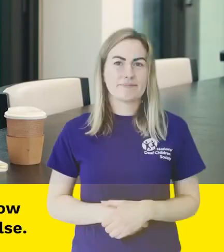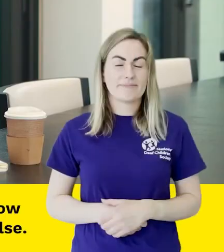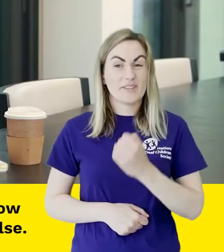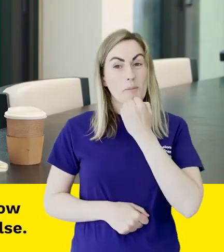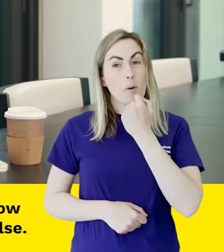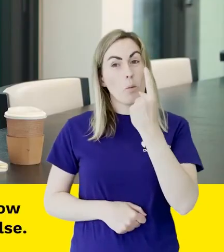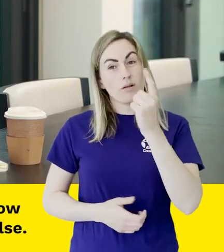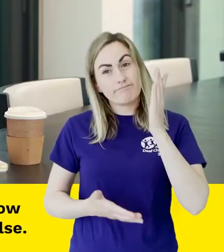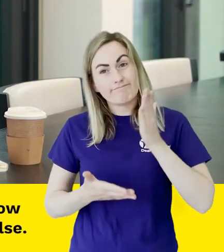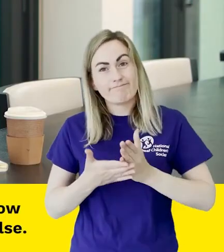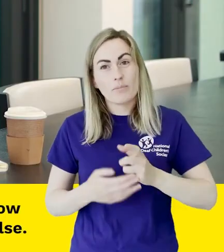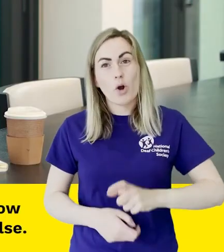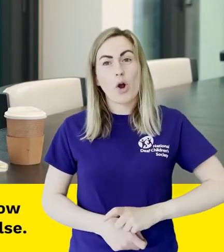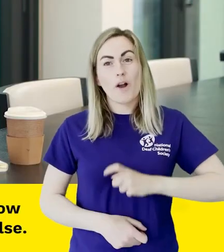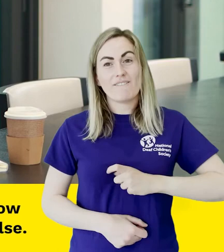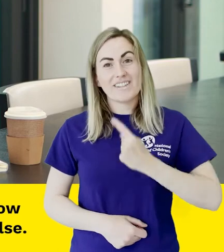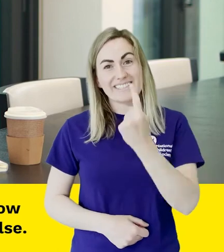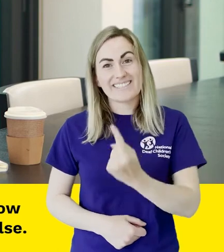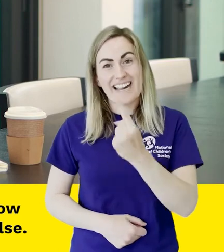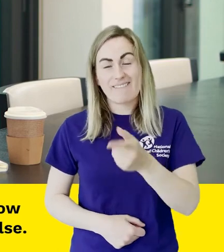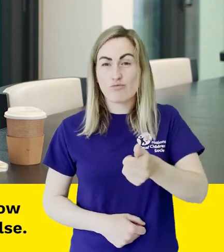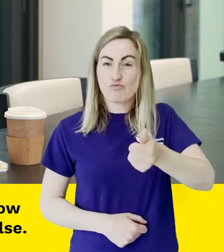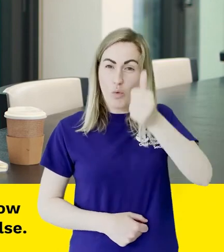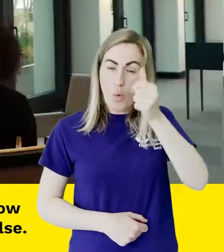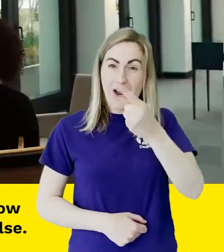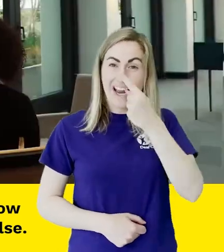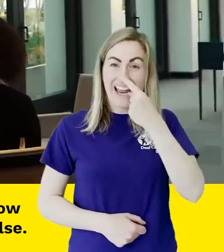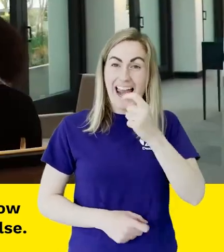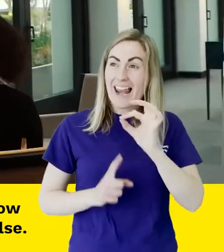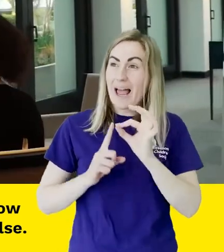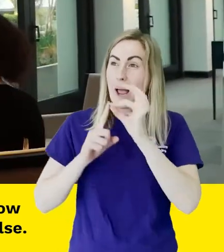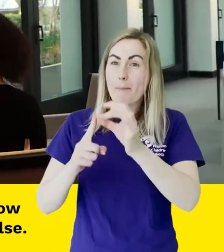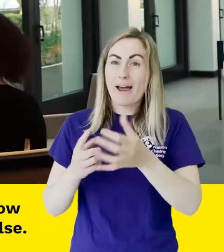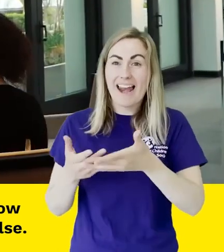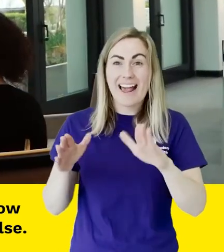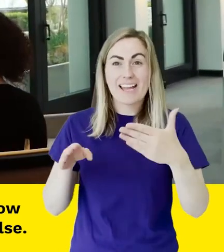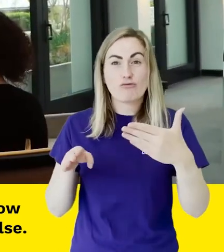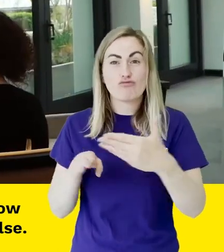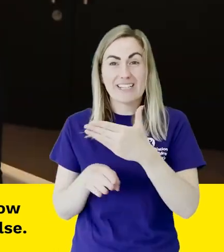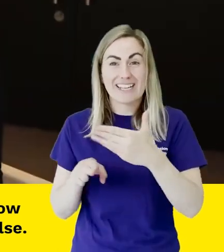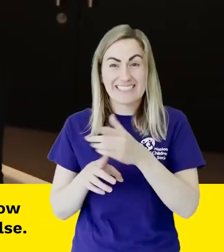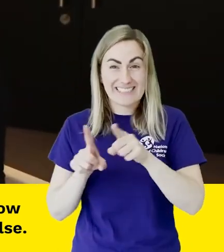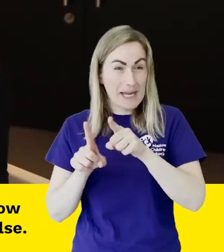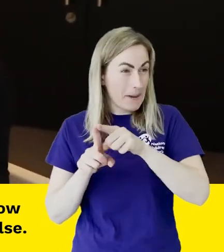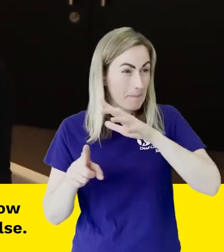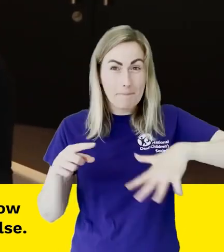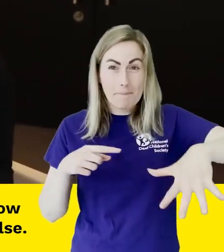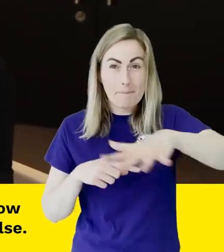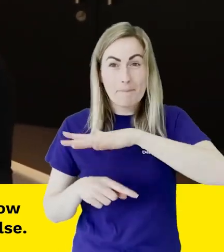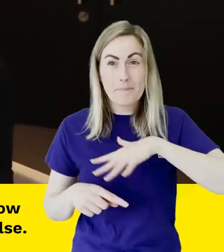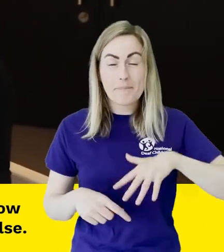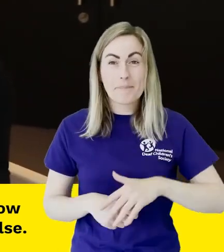Number one is be confident in yourself. Know that you can apply to careers just like